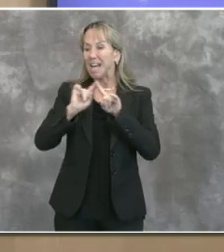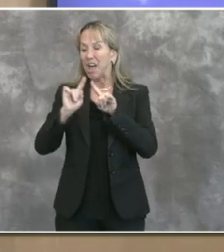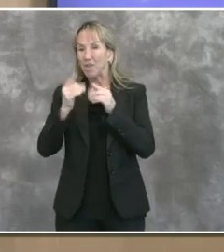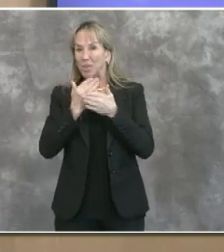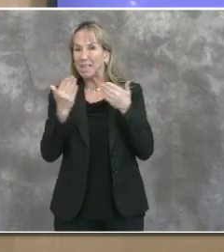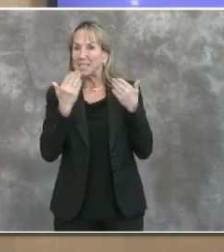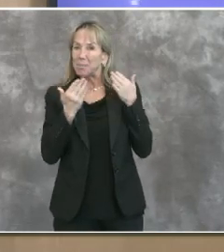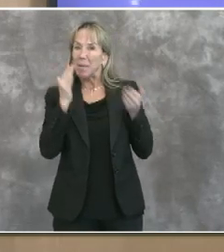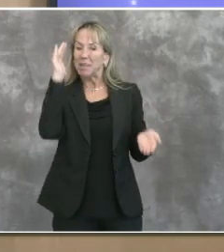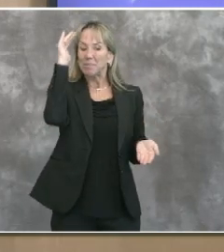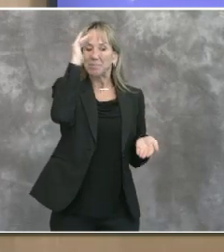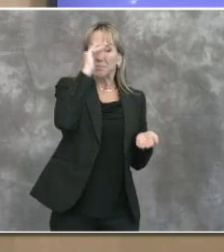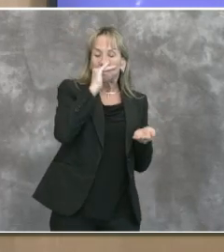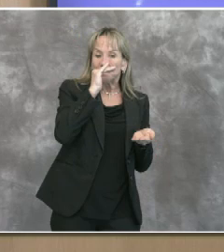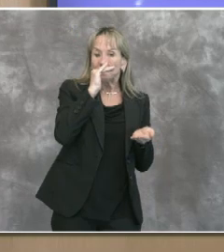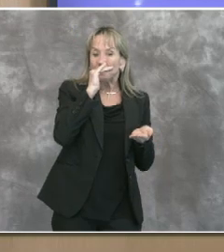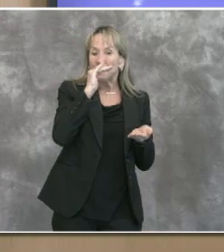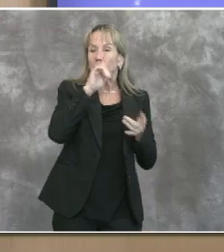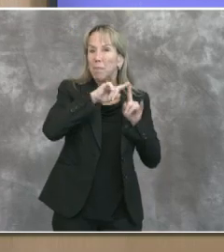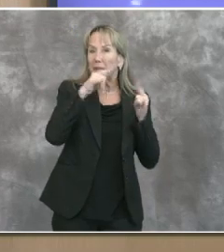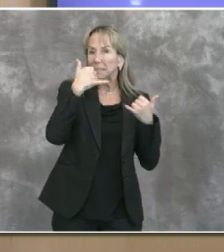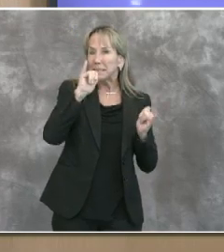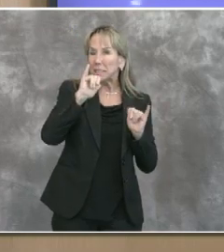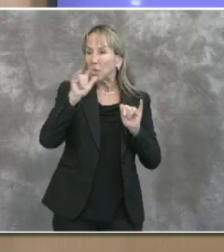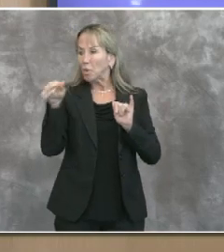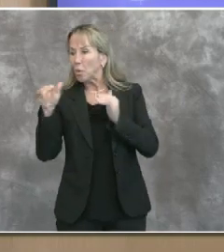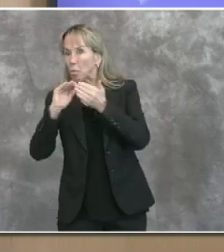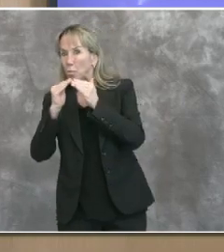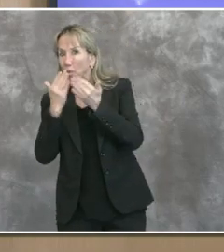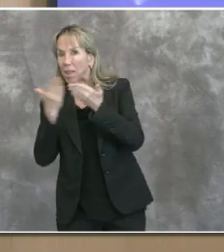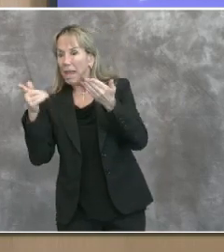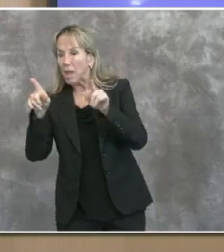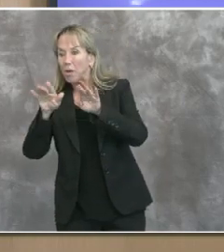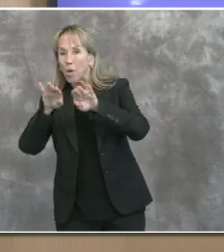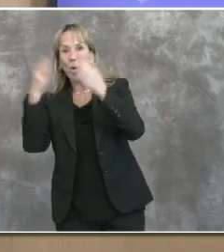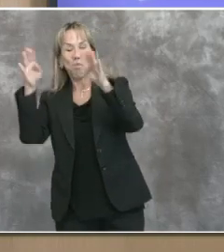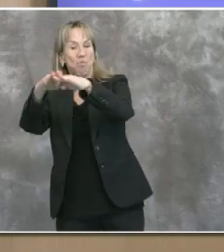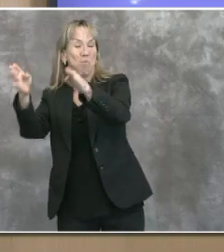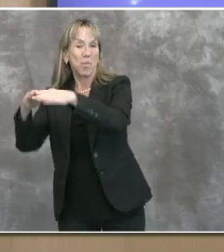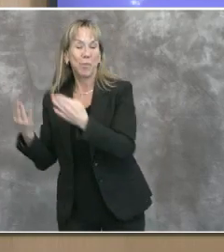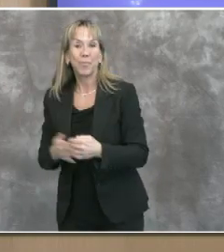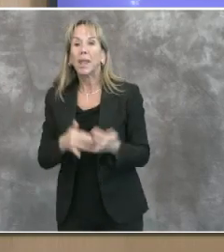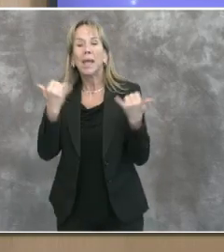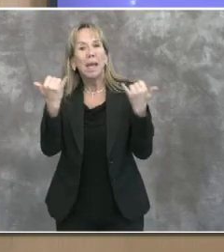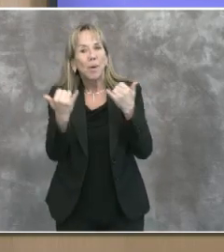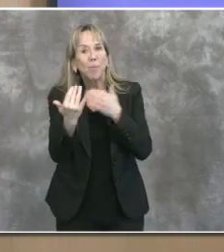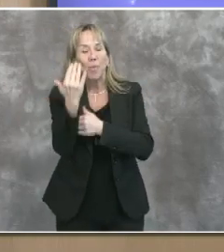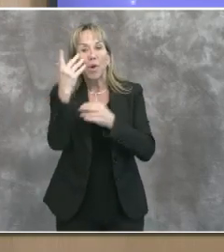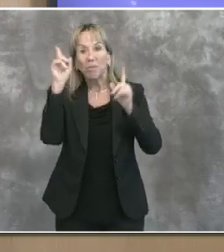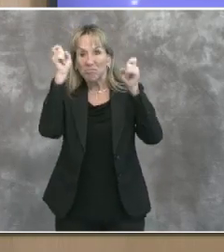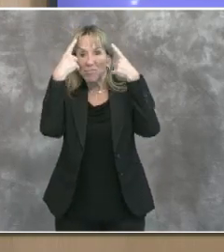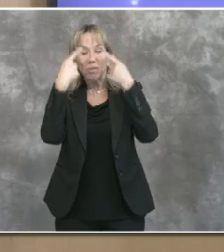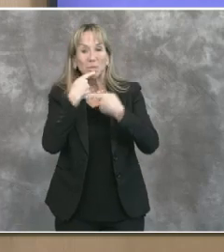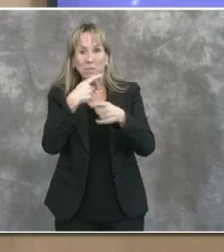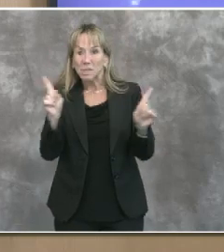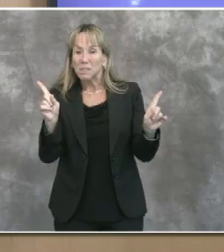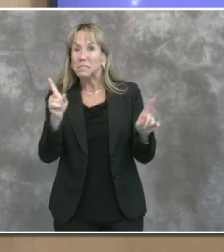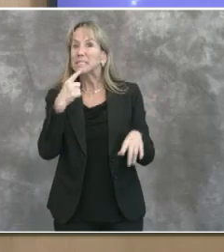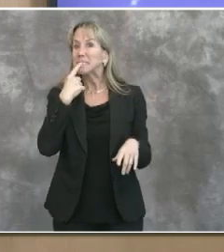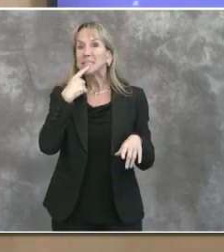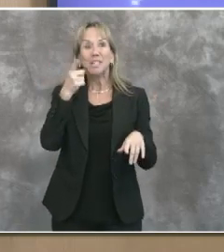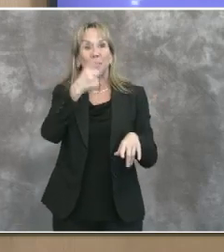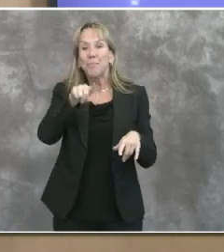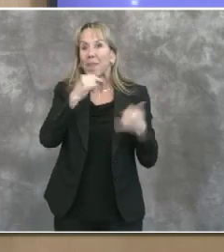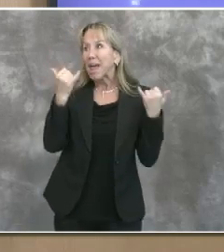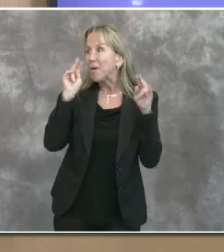interventions and opening communities back up. It is important to note, and I'll reiterate, the governor was clear that none of these actions should be